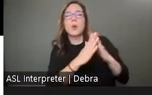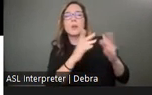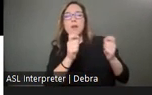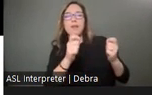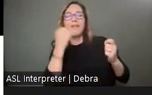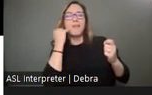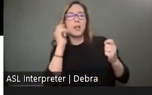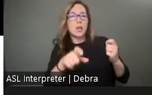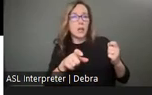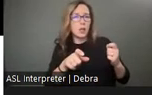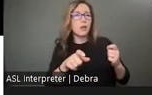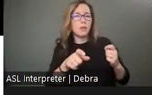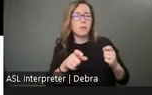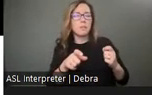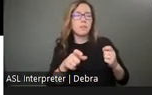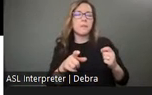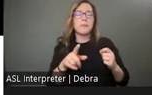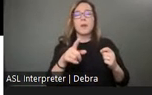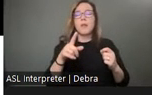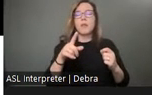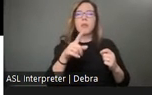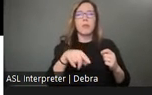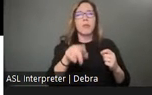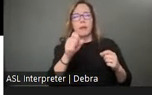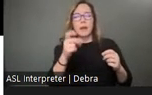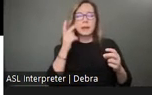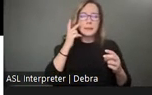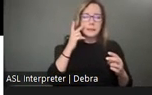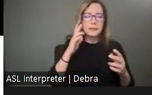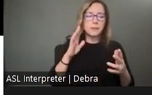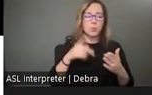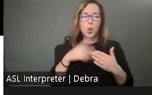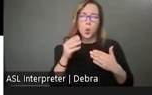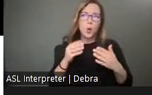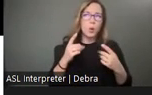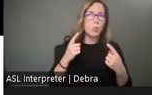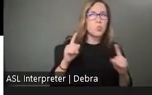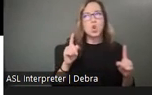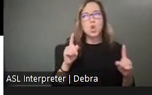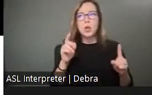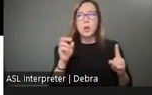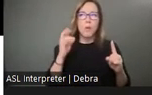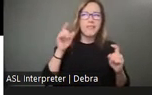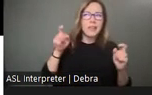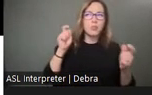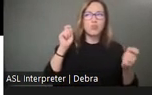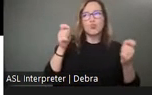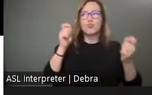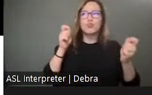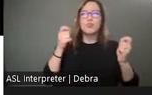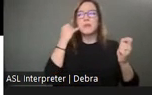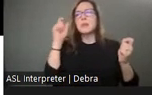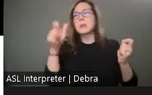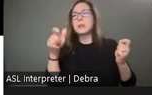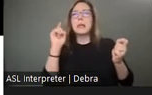it gives them the ability to see how their program is working and make the adjustments as needed later down the